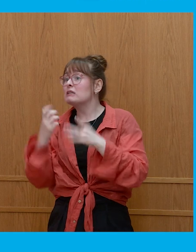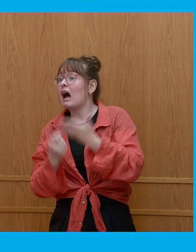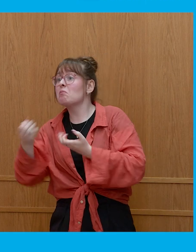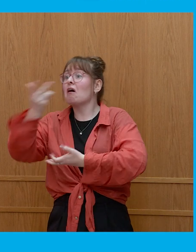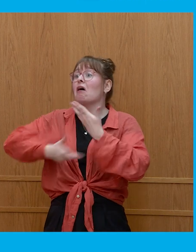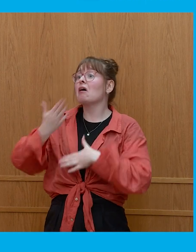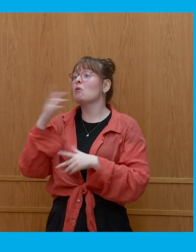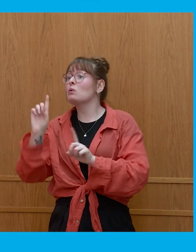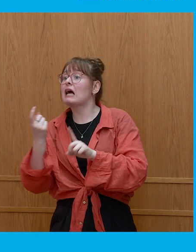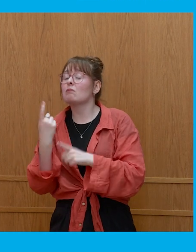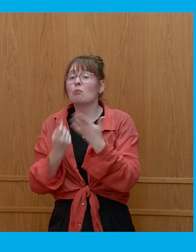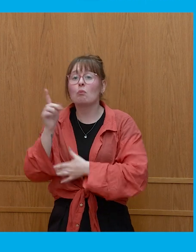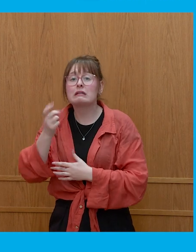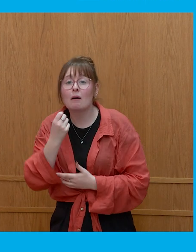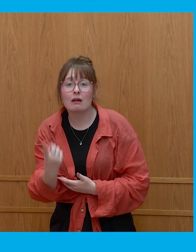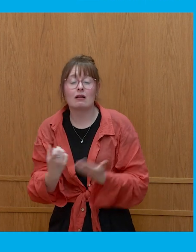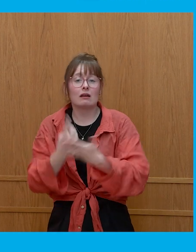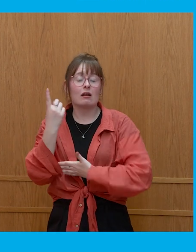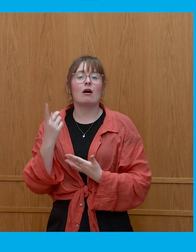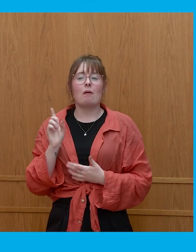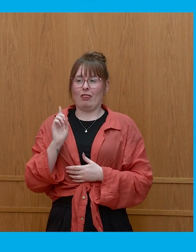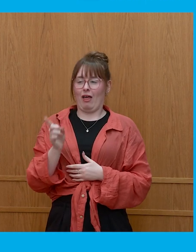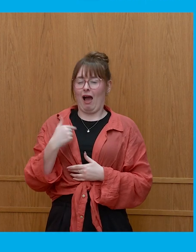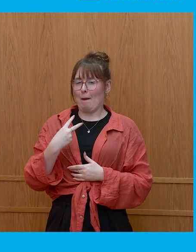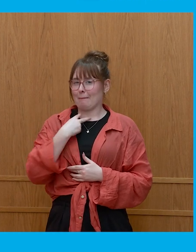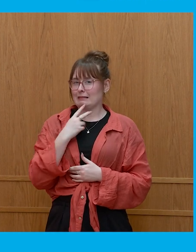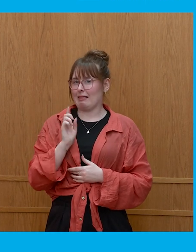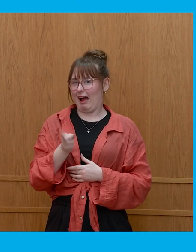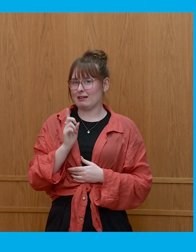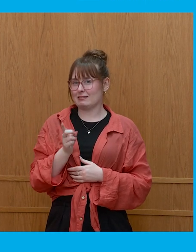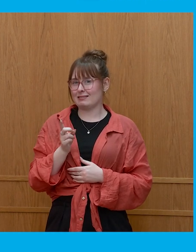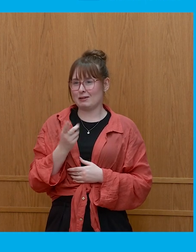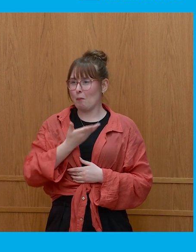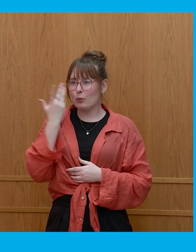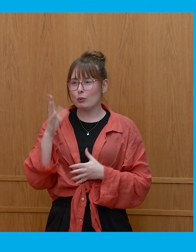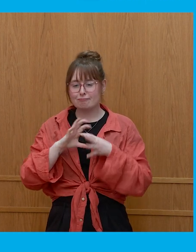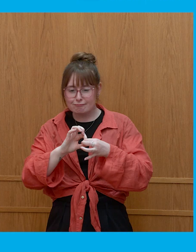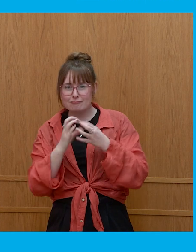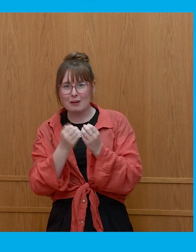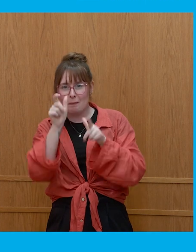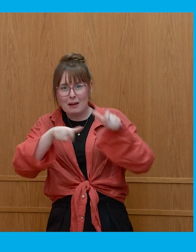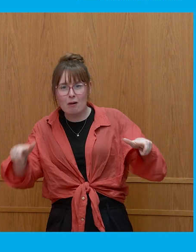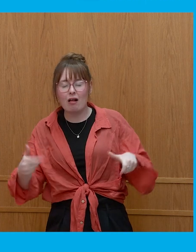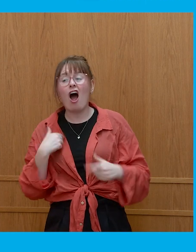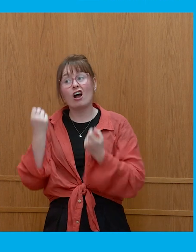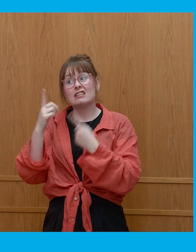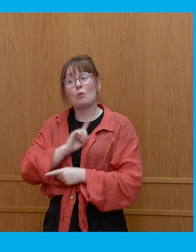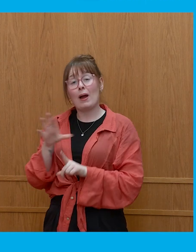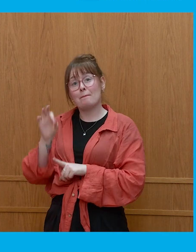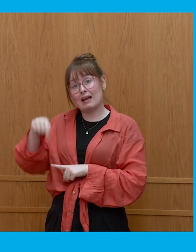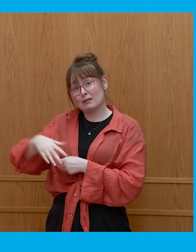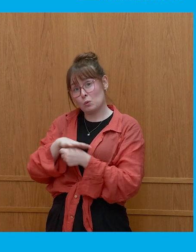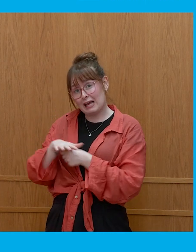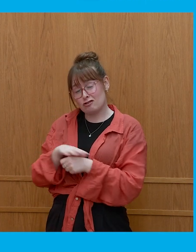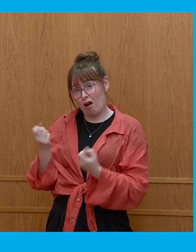we got it too. It wasn't just architects. And that's the one thing I miss, because I think I understand why this site was chosen, and